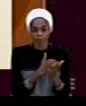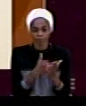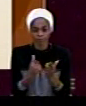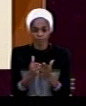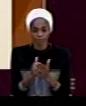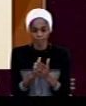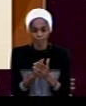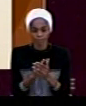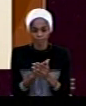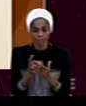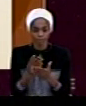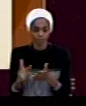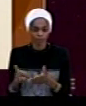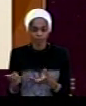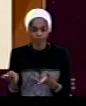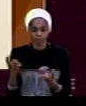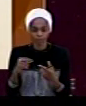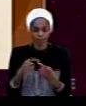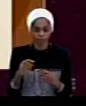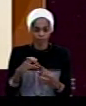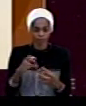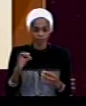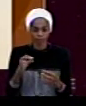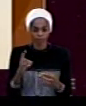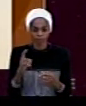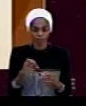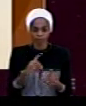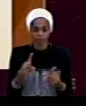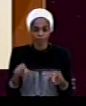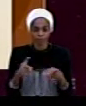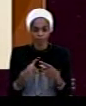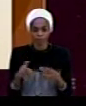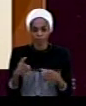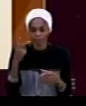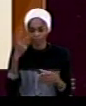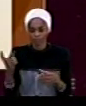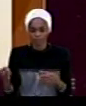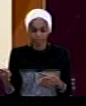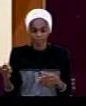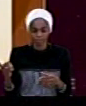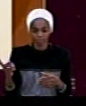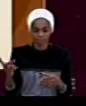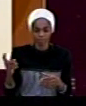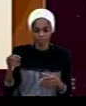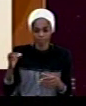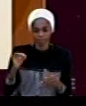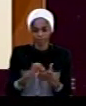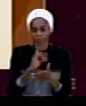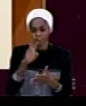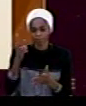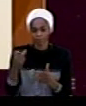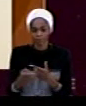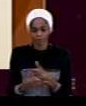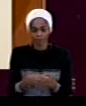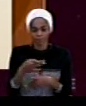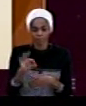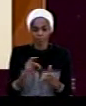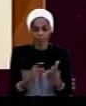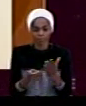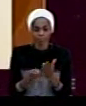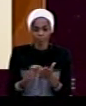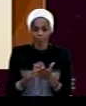in my spirit that you're going to see Baba at the crusade today. That was the second day of the crusade. And then I took my prayer